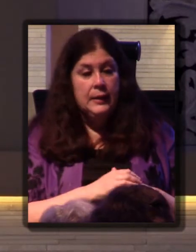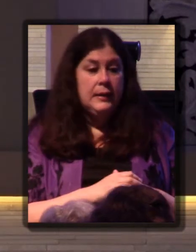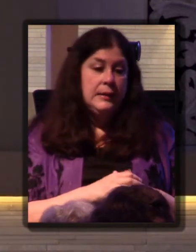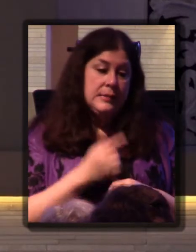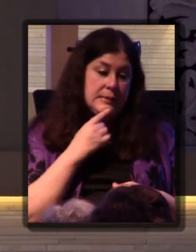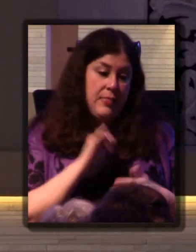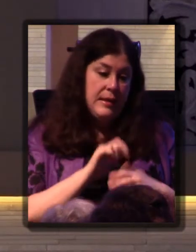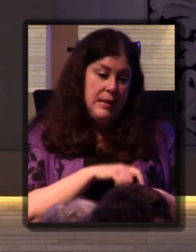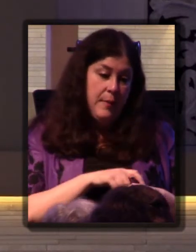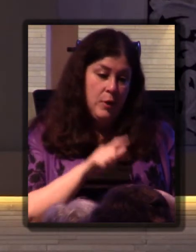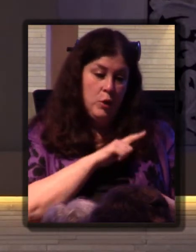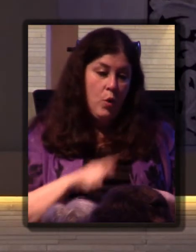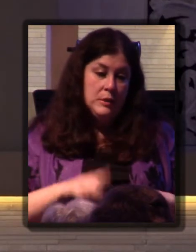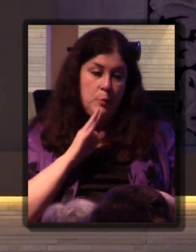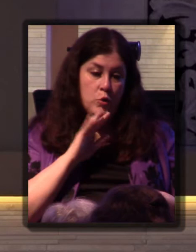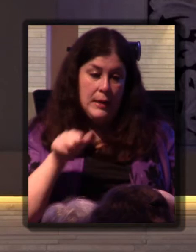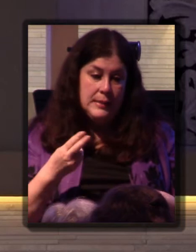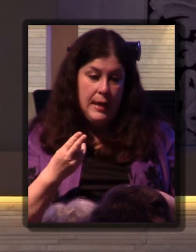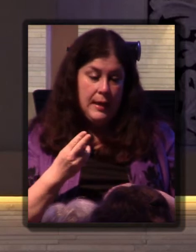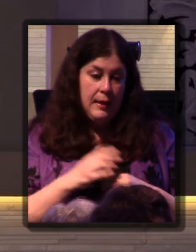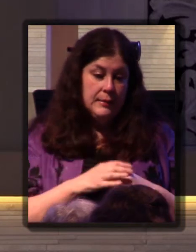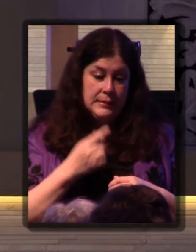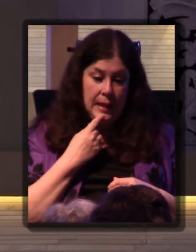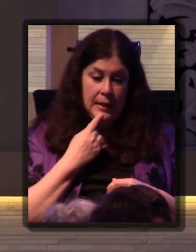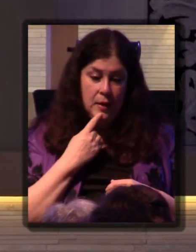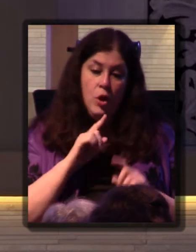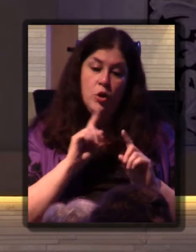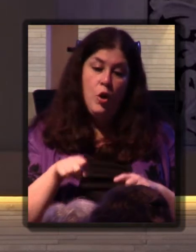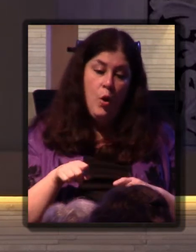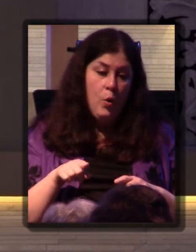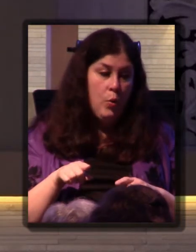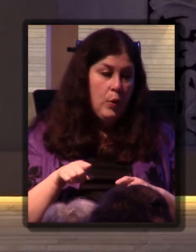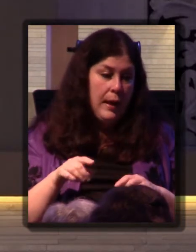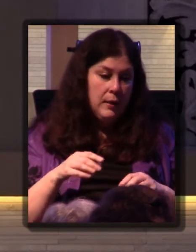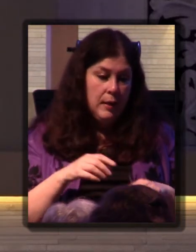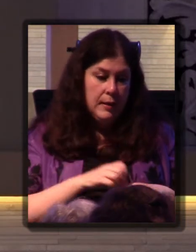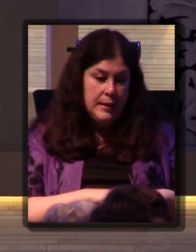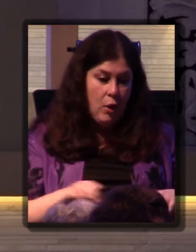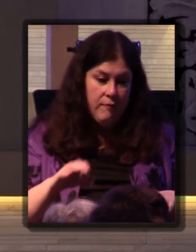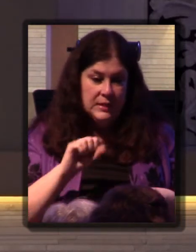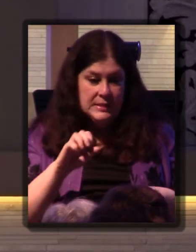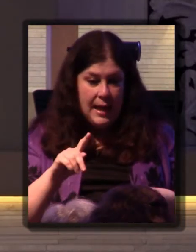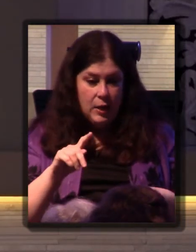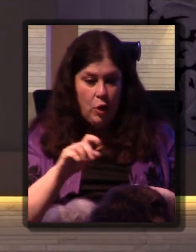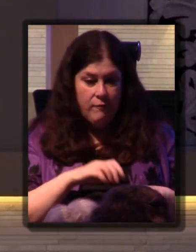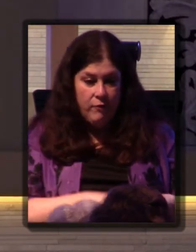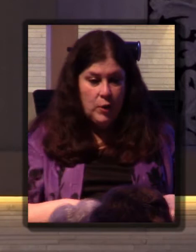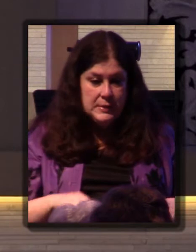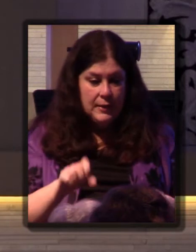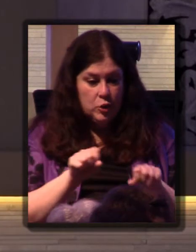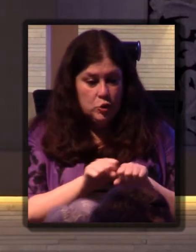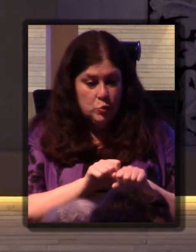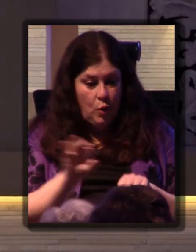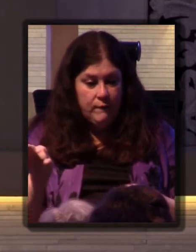etc. It says, at the time the Lord spoke through Isaiah the son of Amoz, saying, go and loosen the sackcloth from your hips and take your shoes